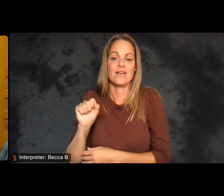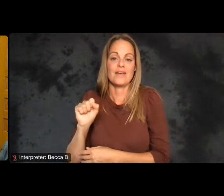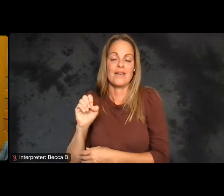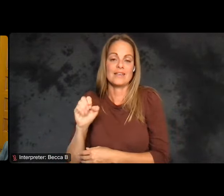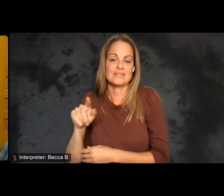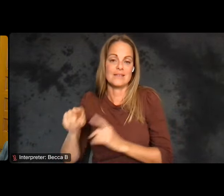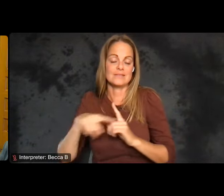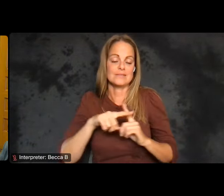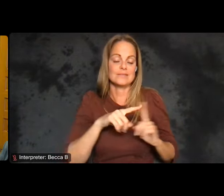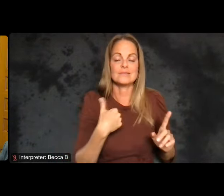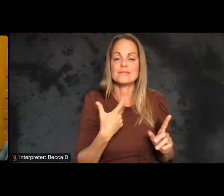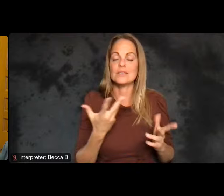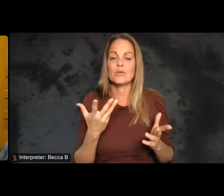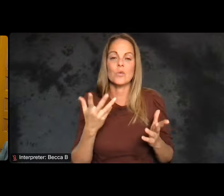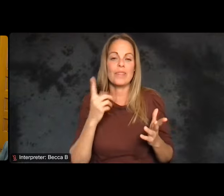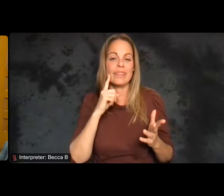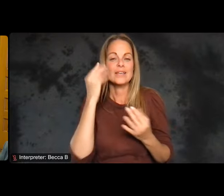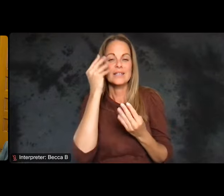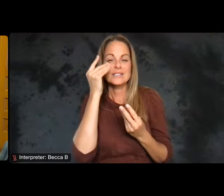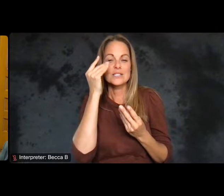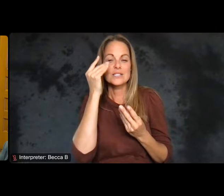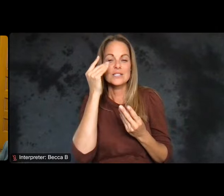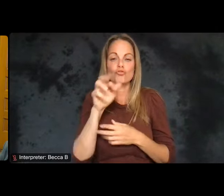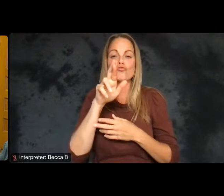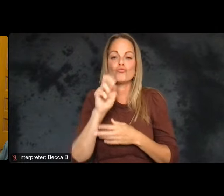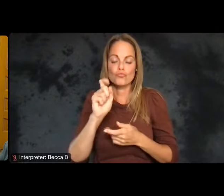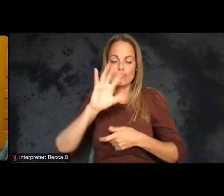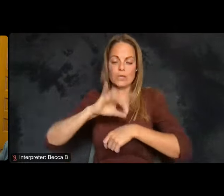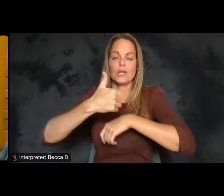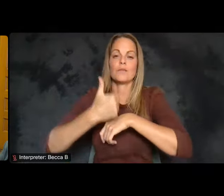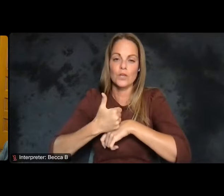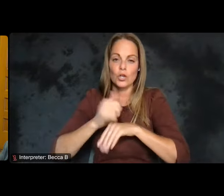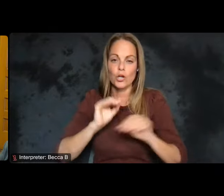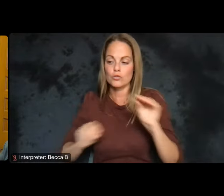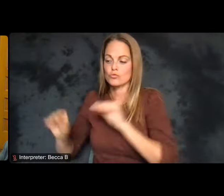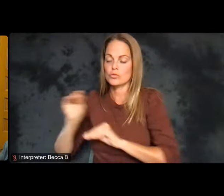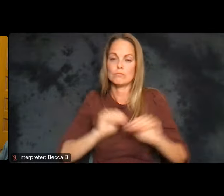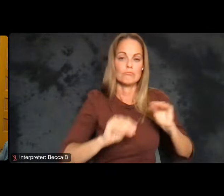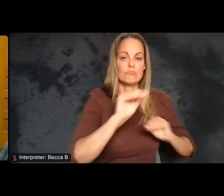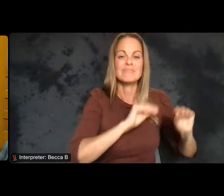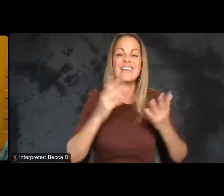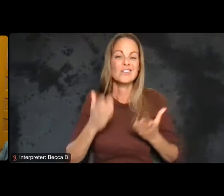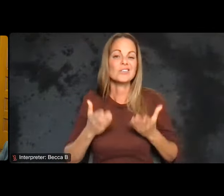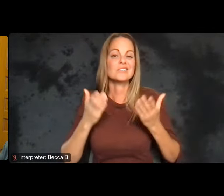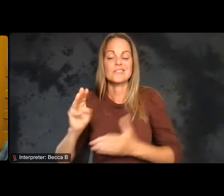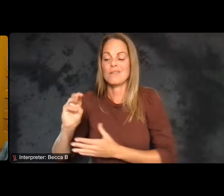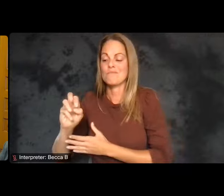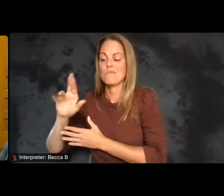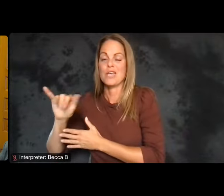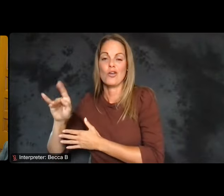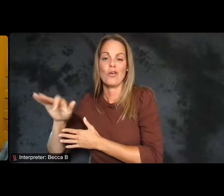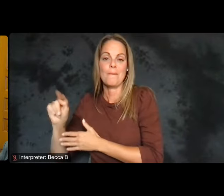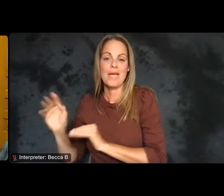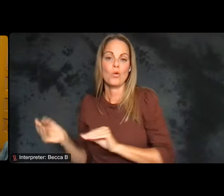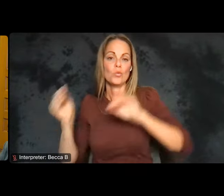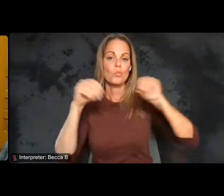towards reconfiguration. That assessment was completed. It recommended relocating off that Marymount campus, moving assets to